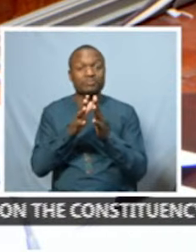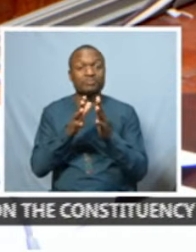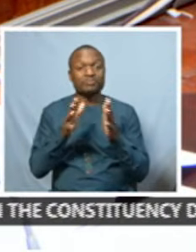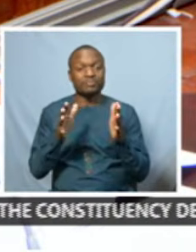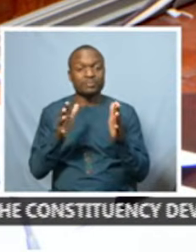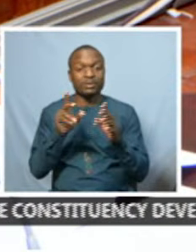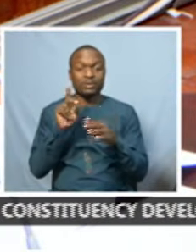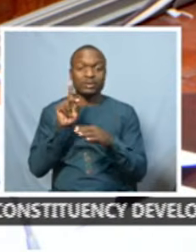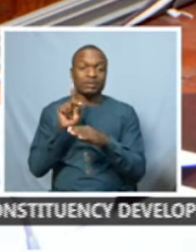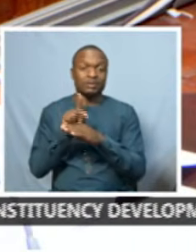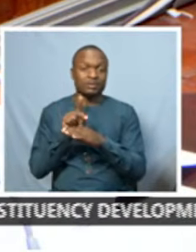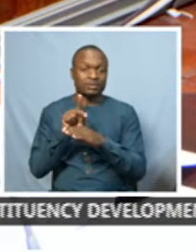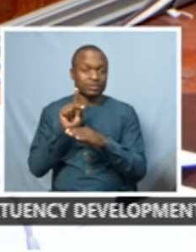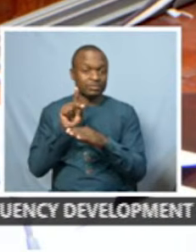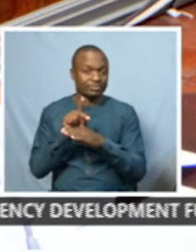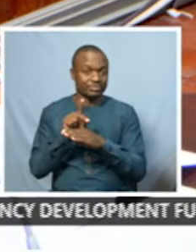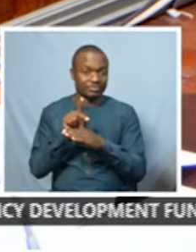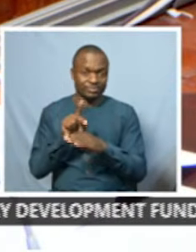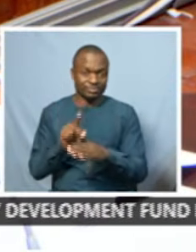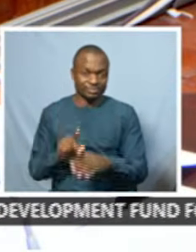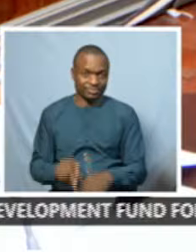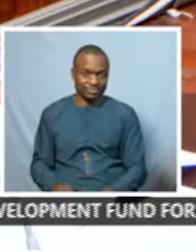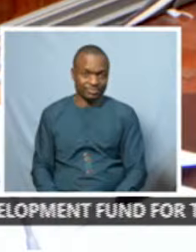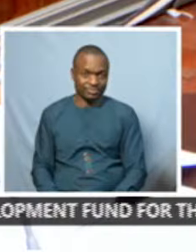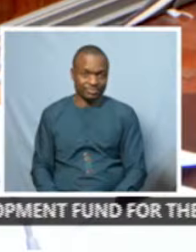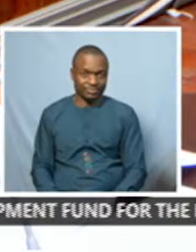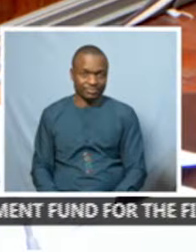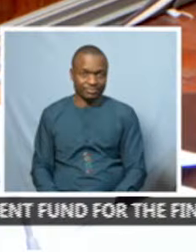of projects